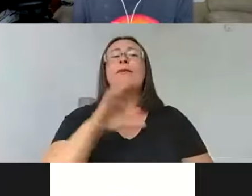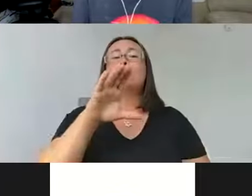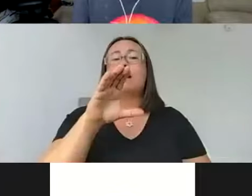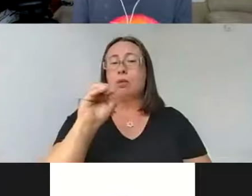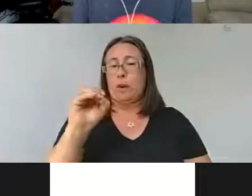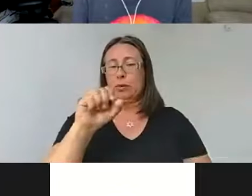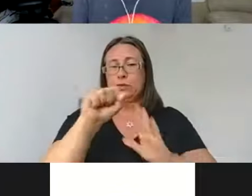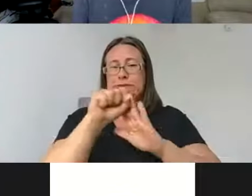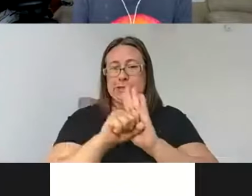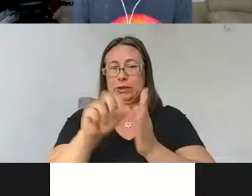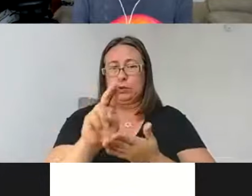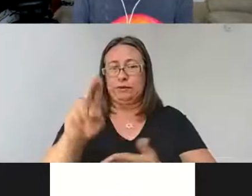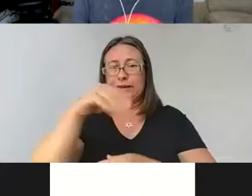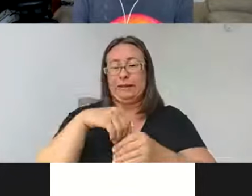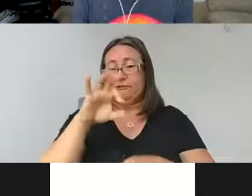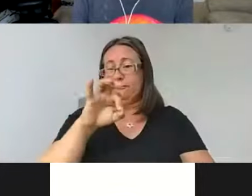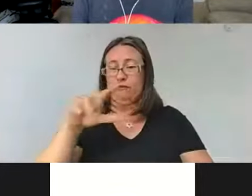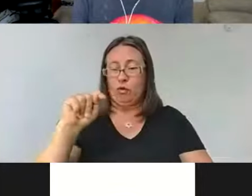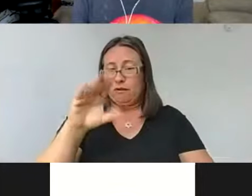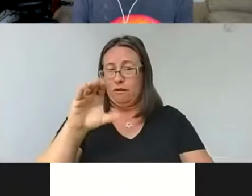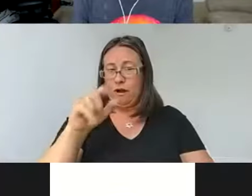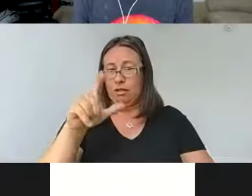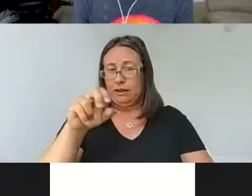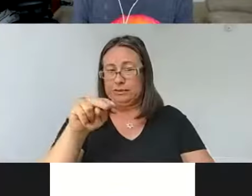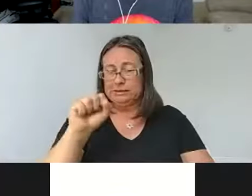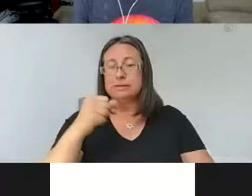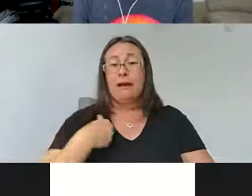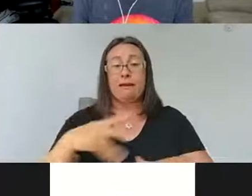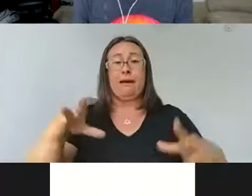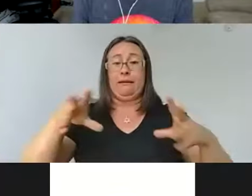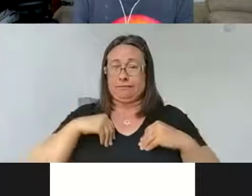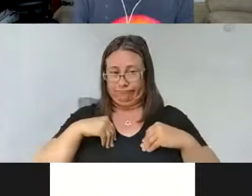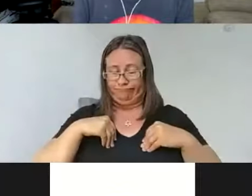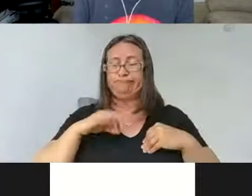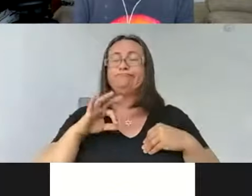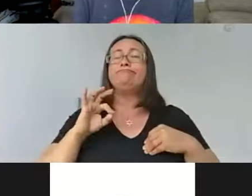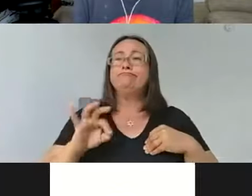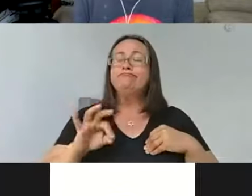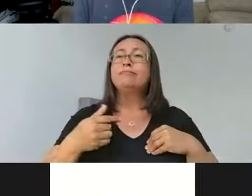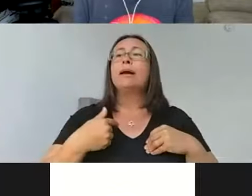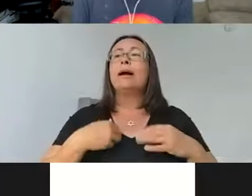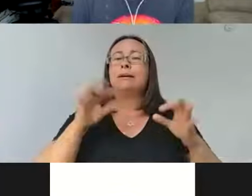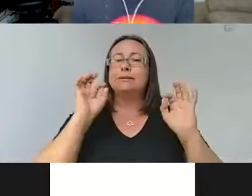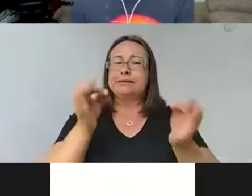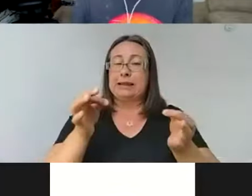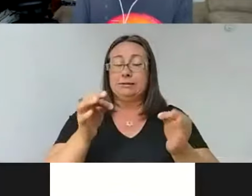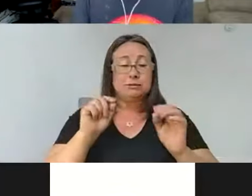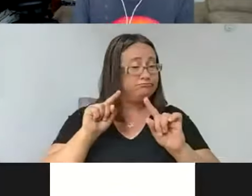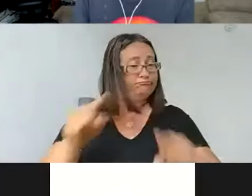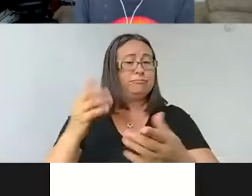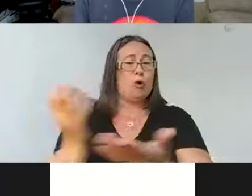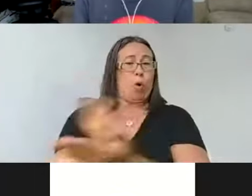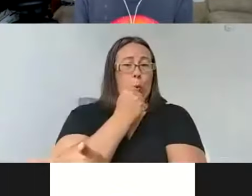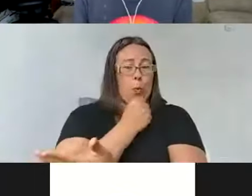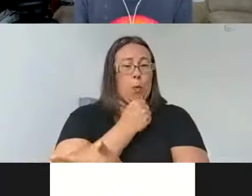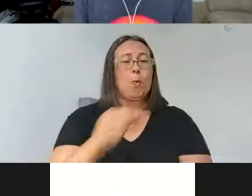University, up in Fort Collins, and I got in, and I decided to go there. So I